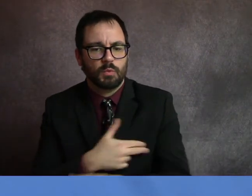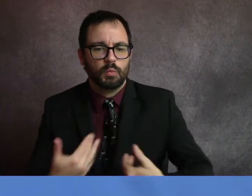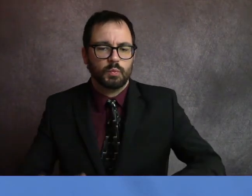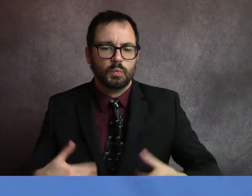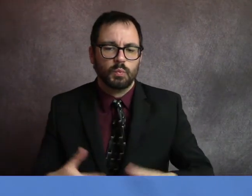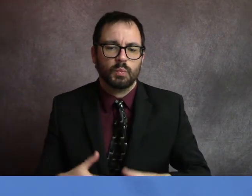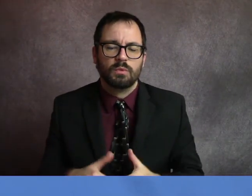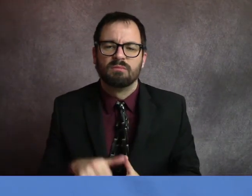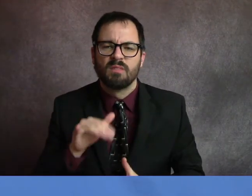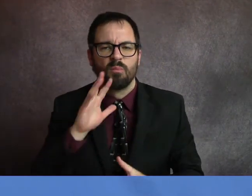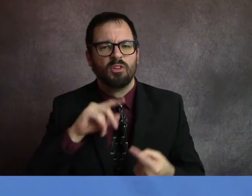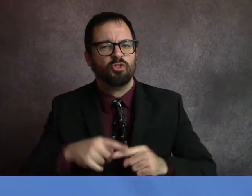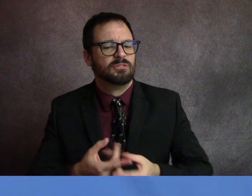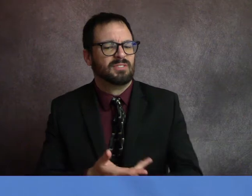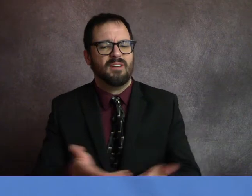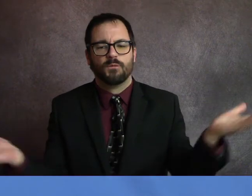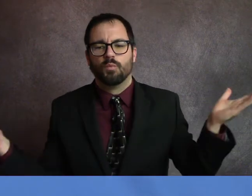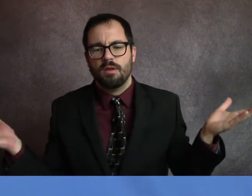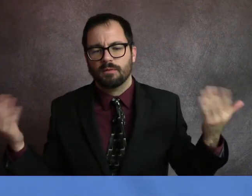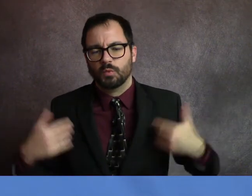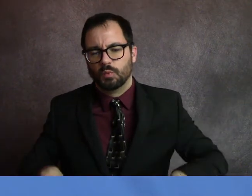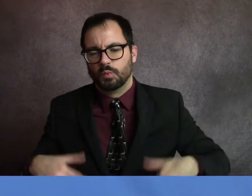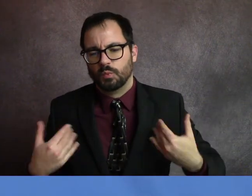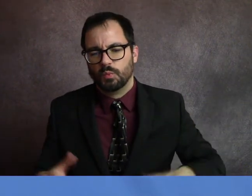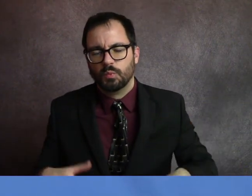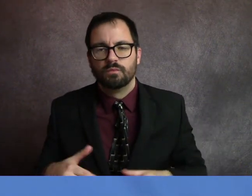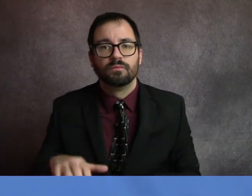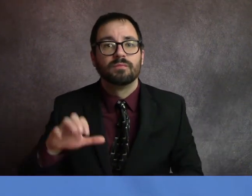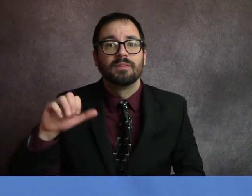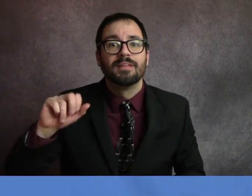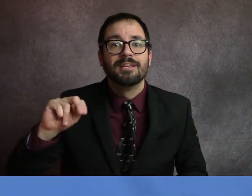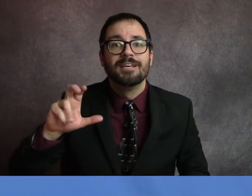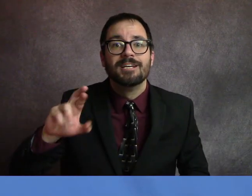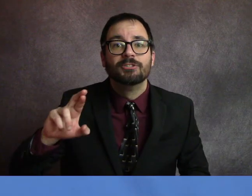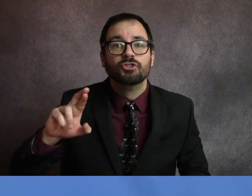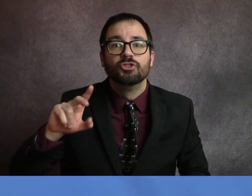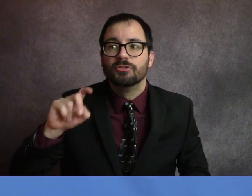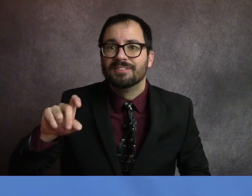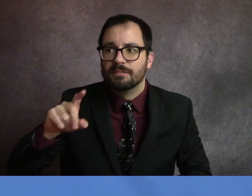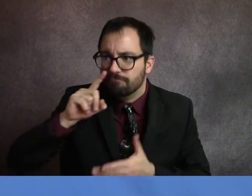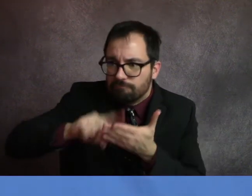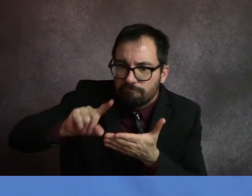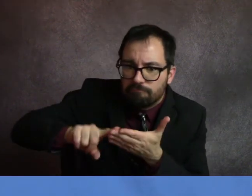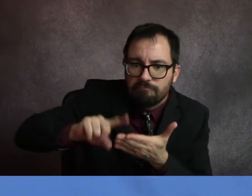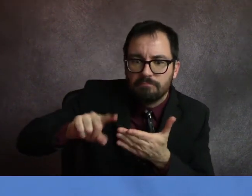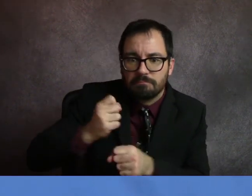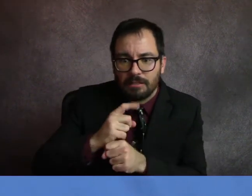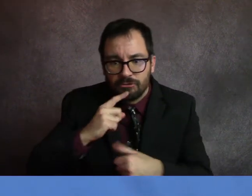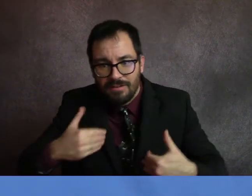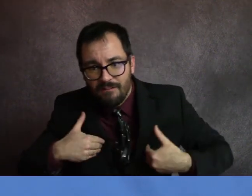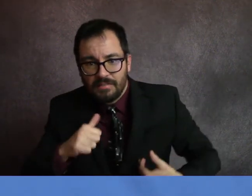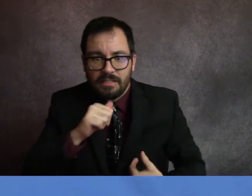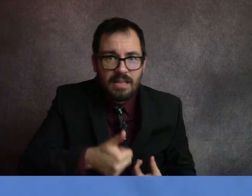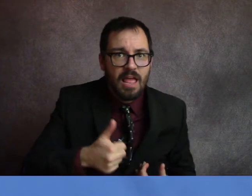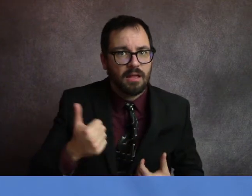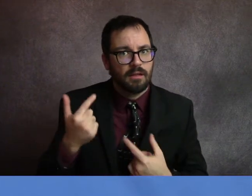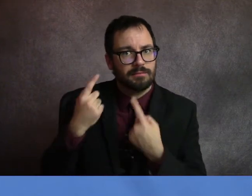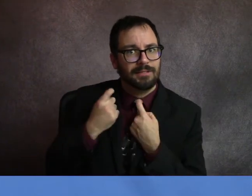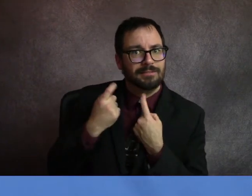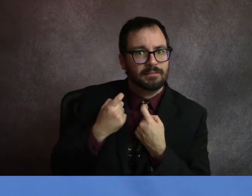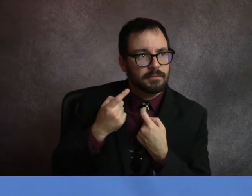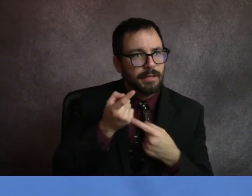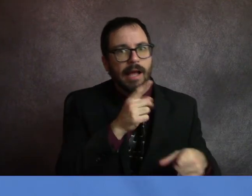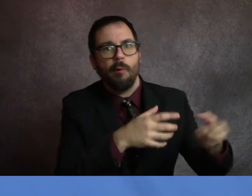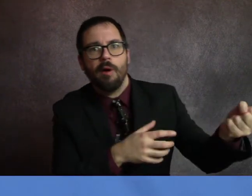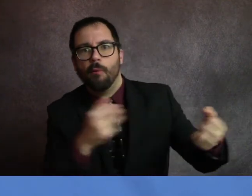would hurt everyone else that might be going in for cancer screenings or heart procedures and things like that, because that gets pushed aside. That'll get put